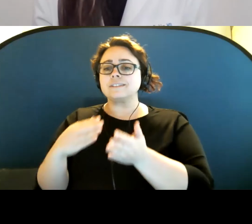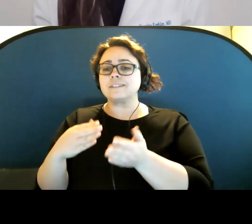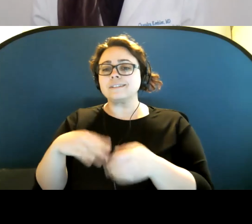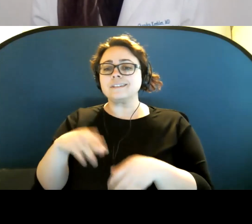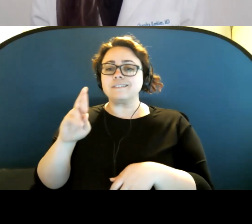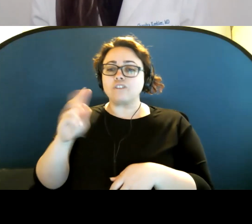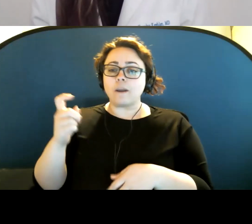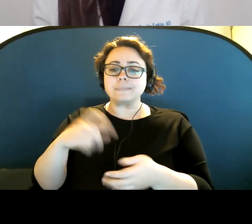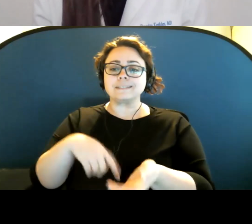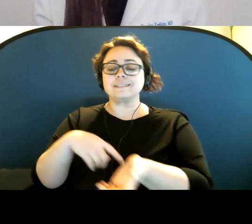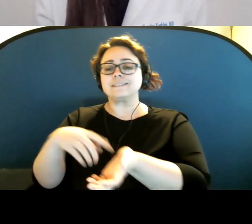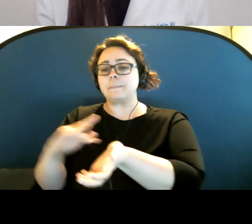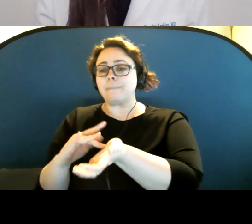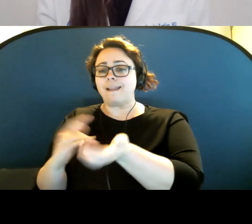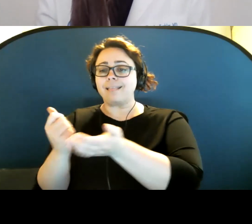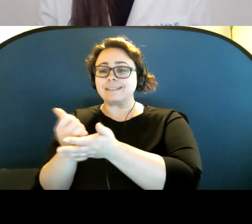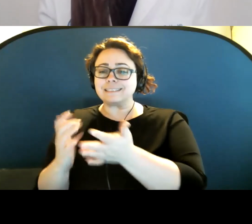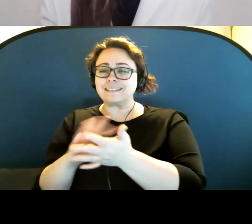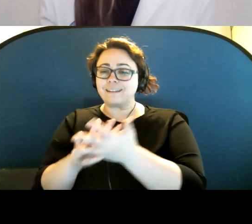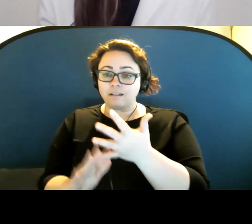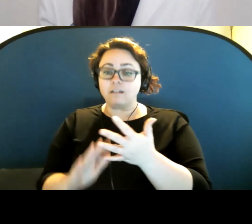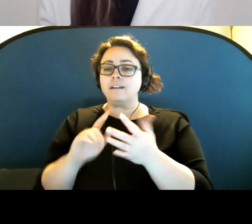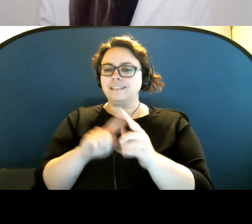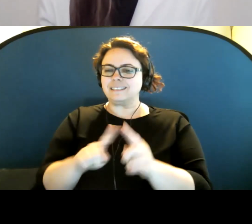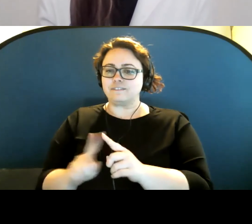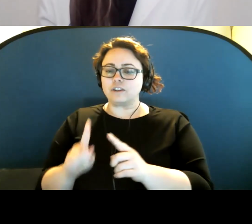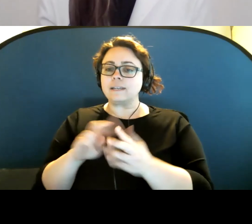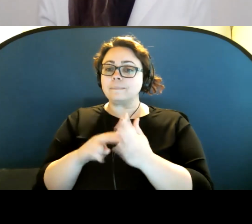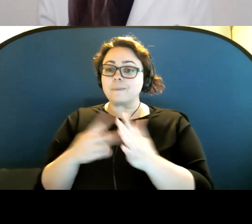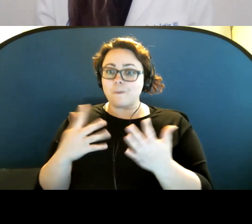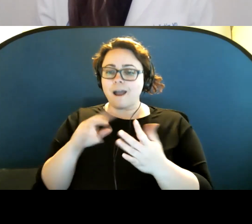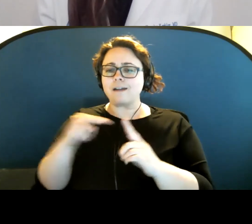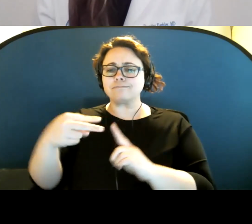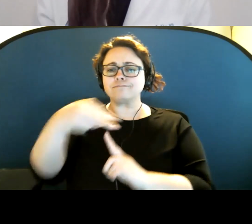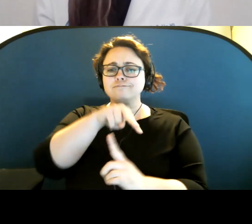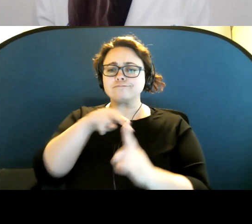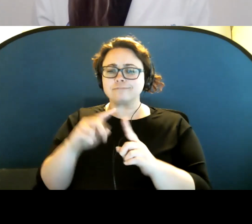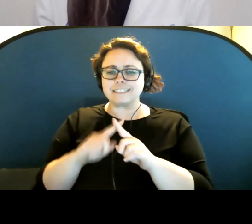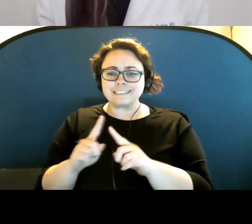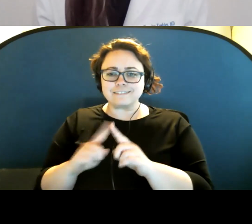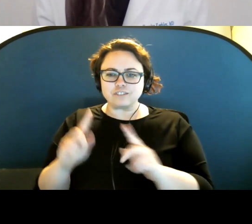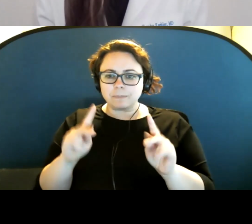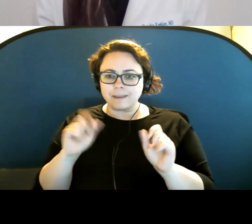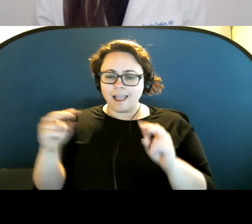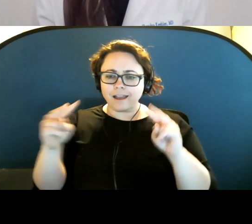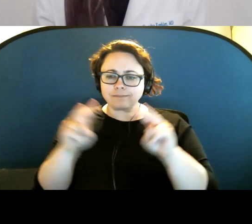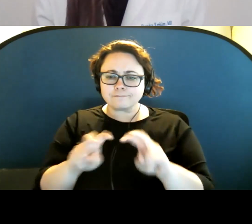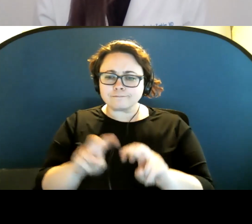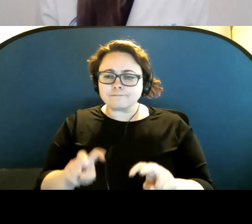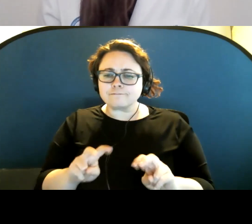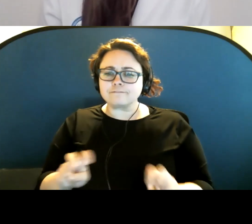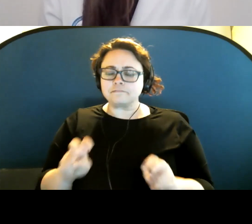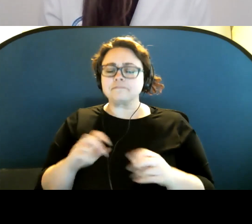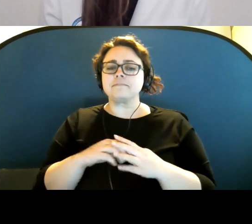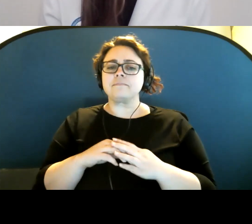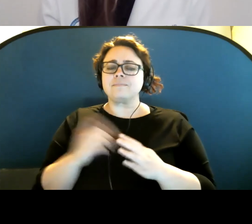assistant. This allows us to provide multidimensional care to our patients with complex needs. So we're always looking